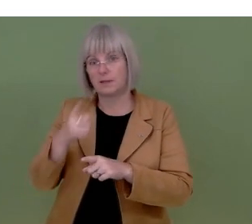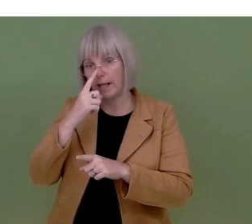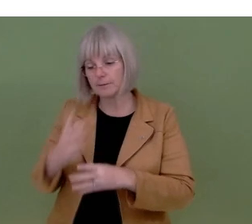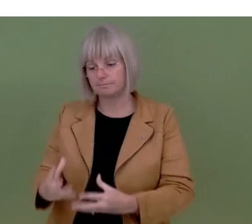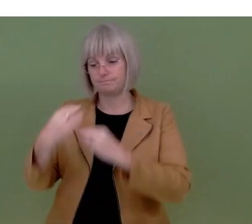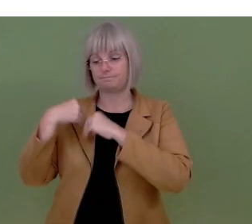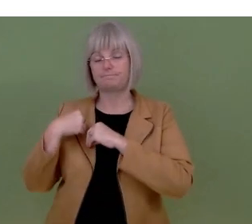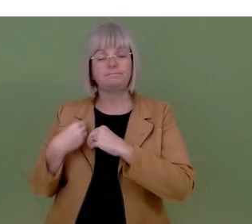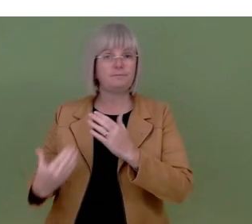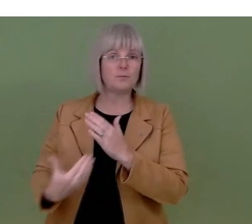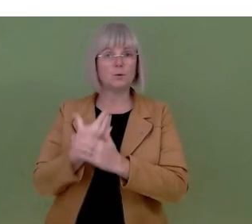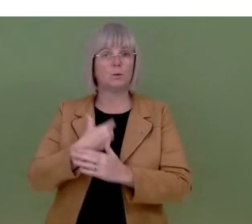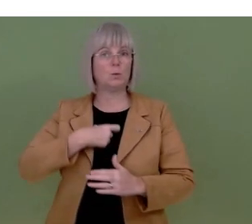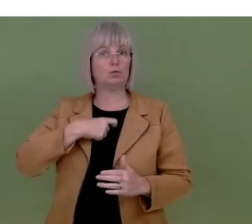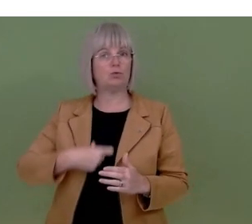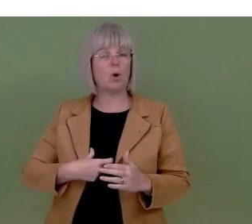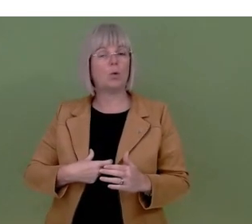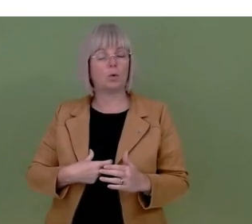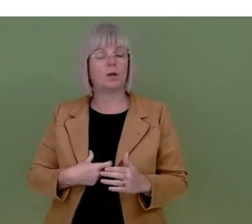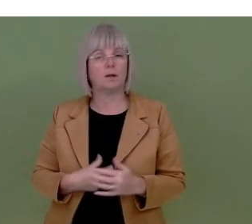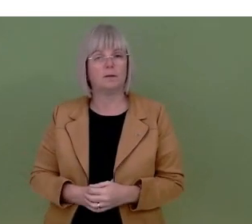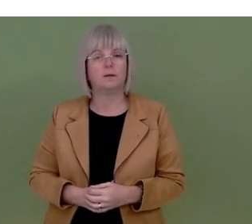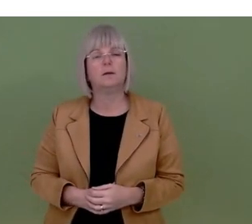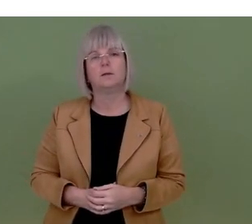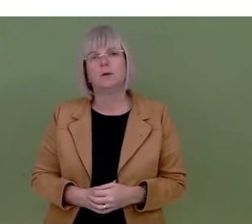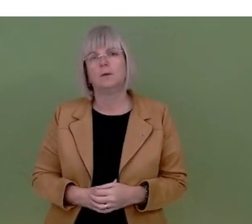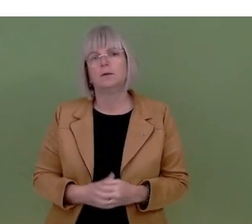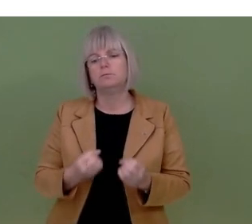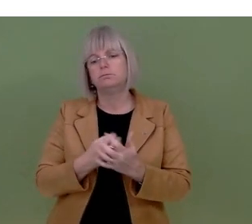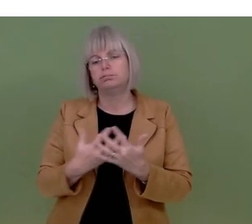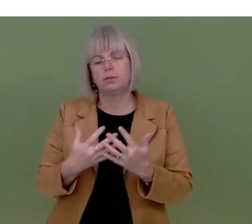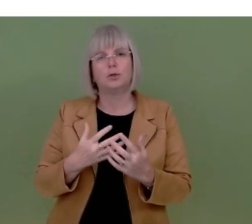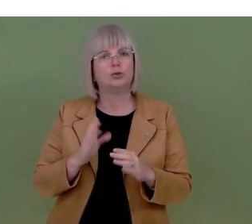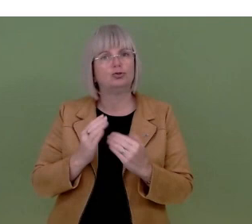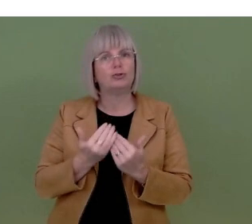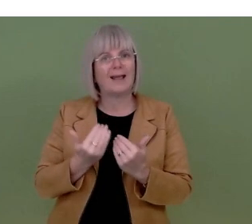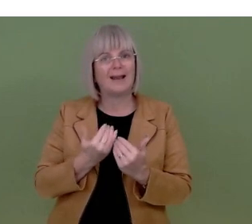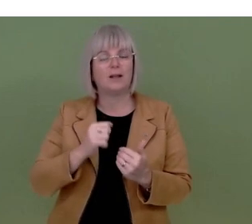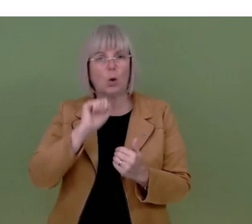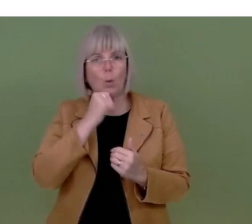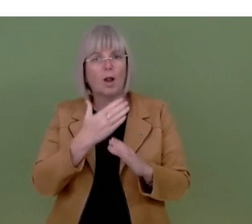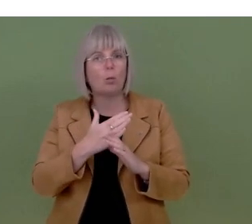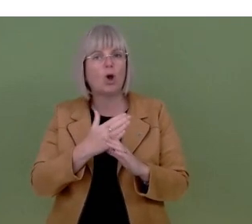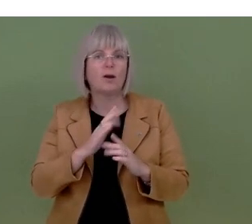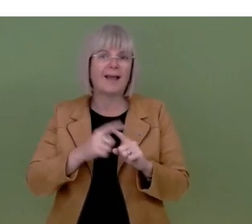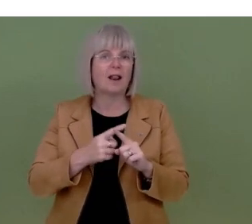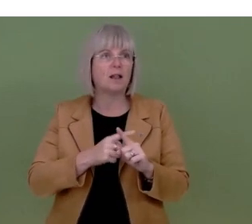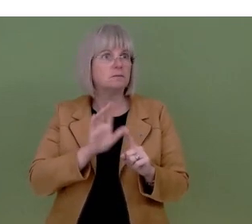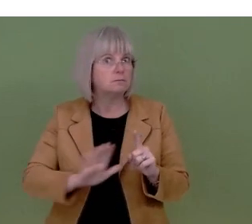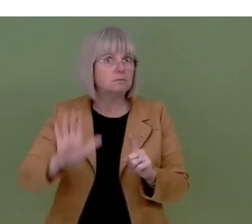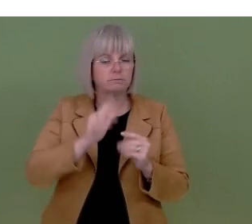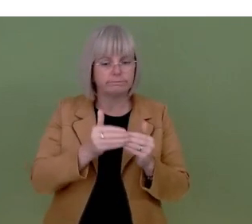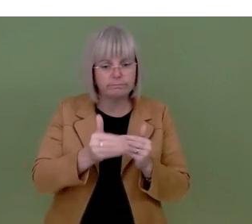ways. So 7 of these trainees will work across the regions of England over the next 2 years. And it's going to